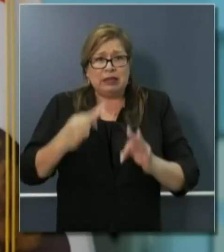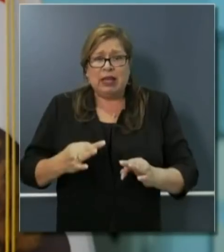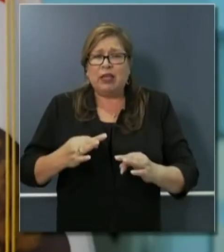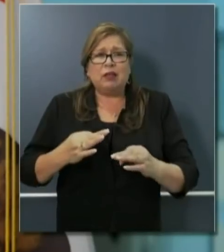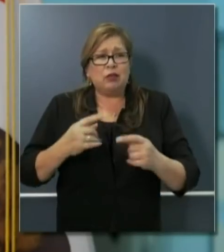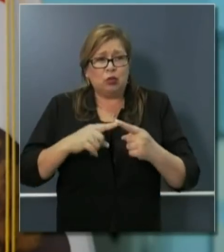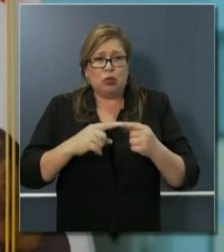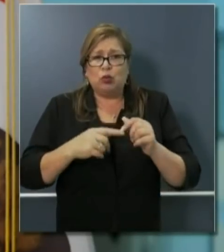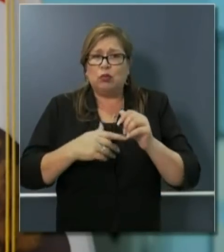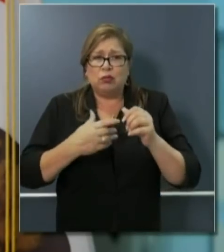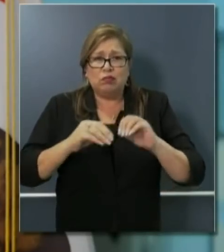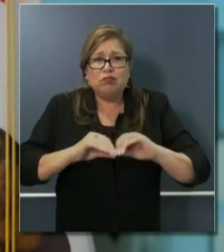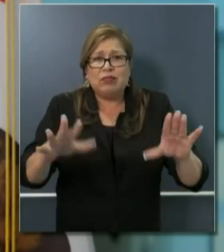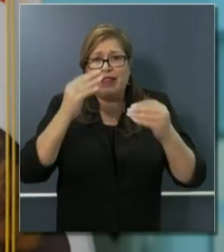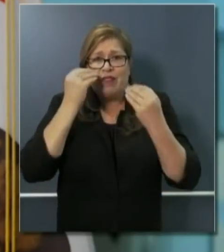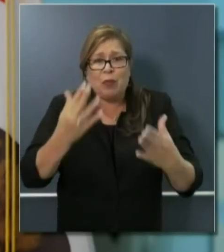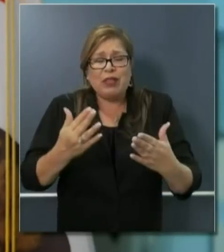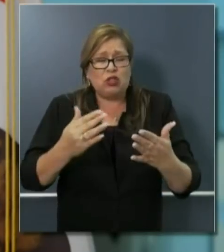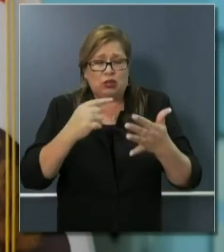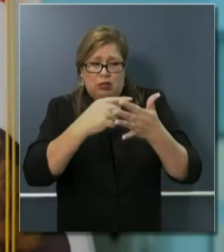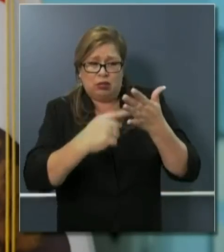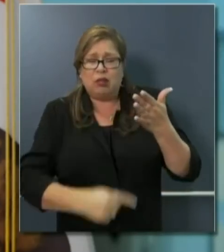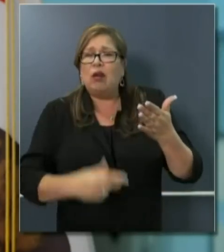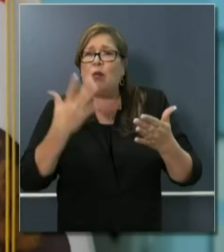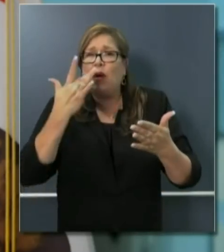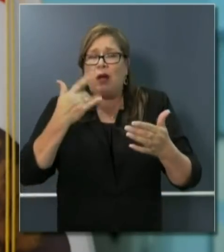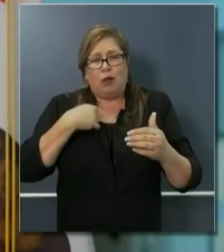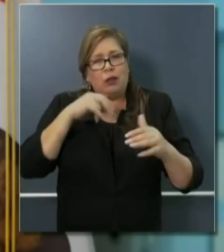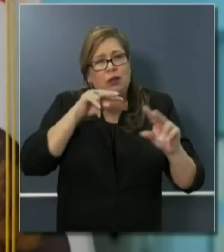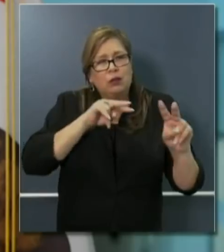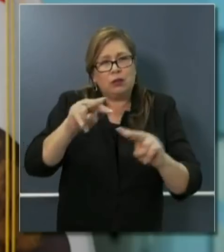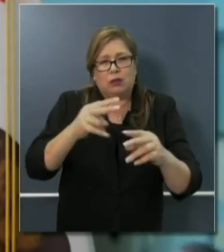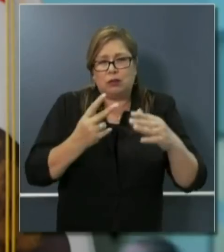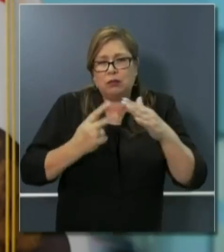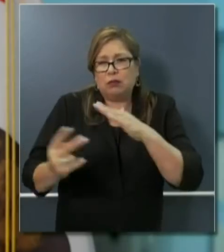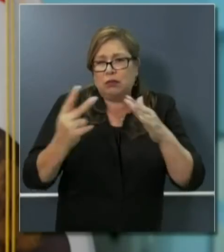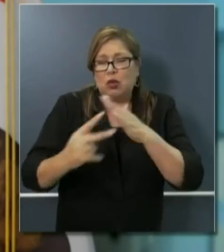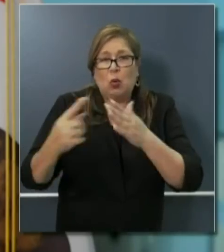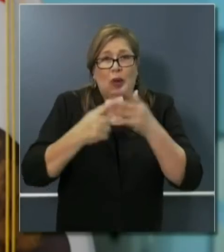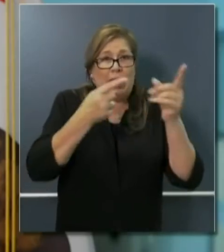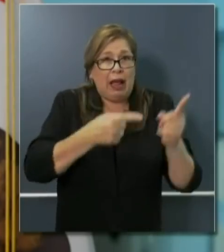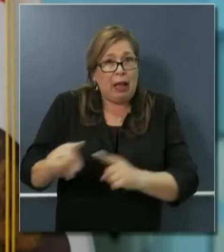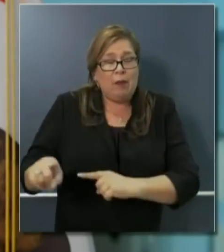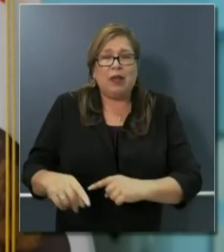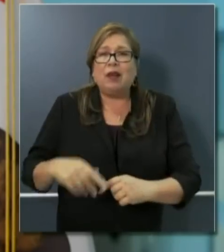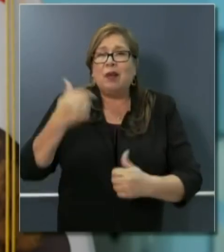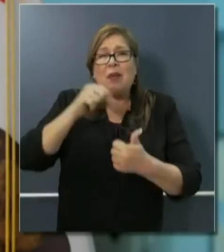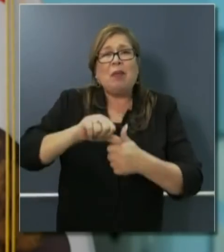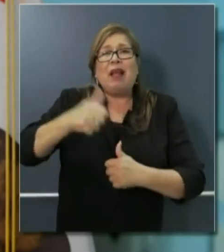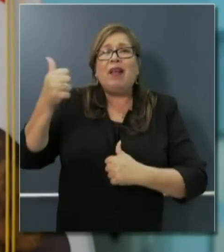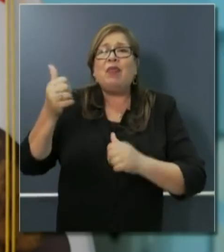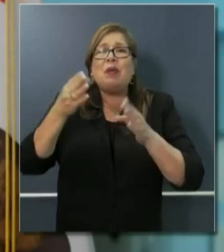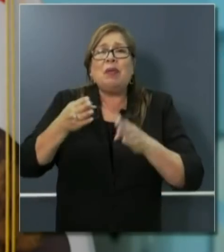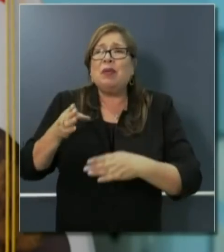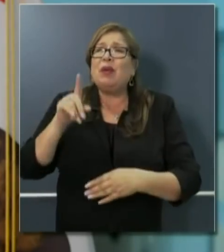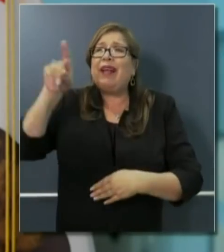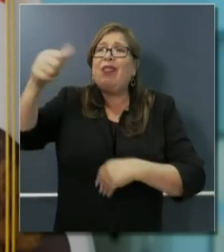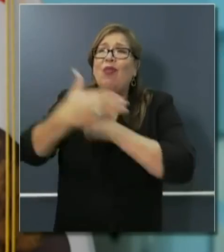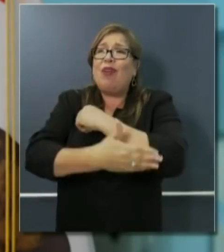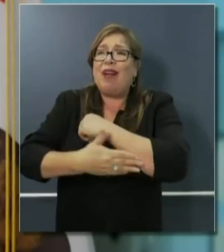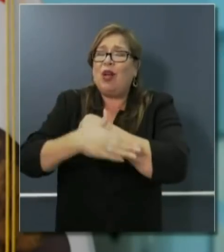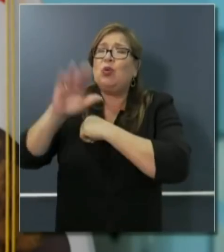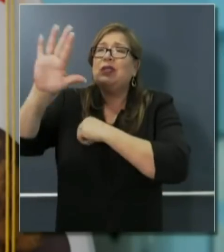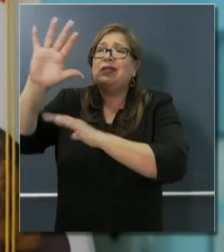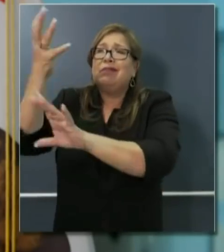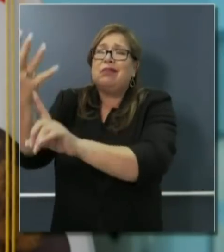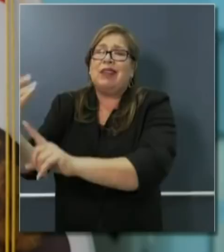COVID-19. We welcomed Americans home on those repatriation flights. We took people in off cruise ships,